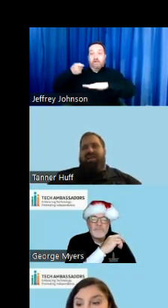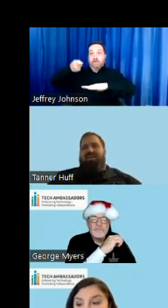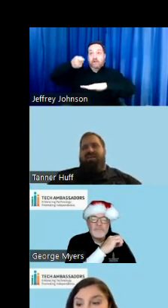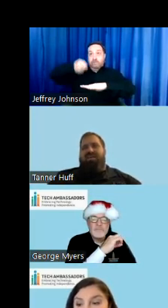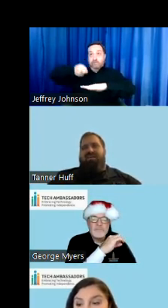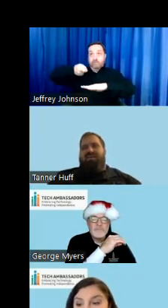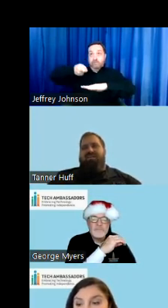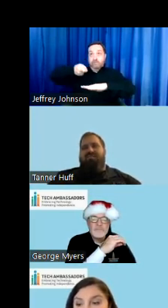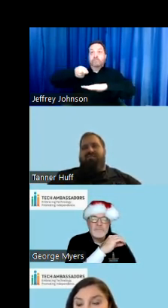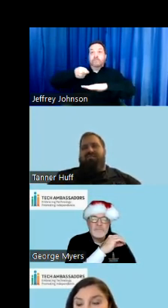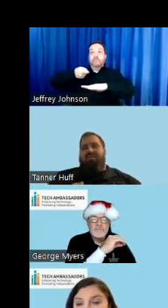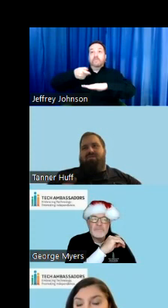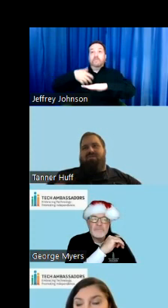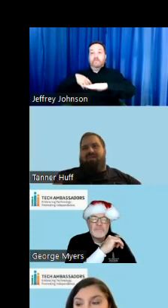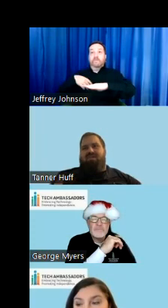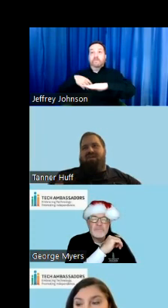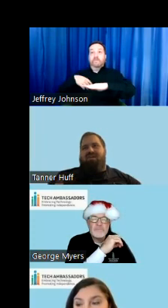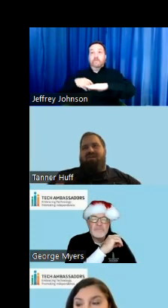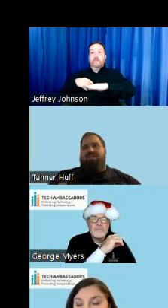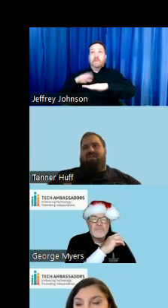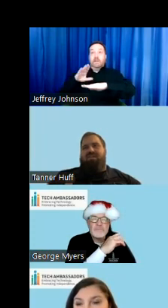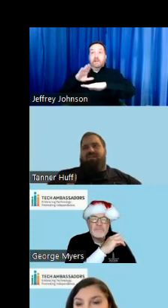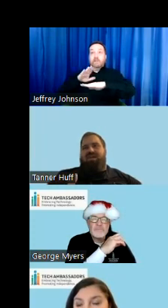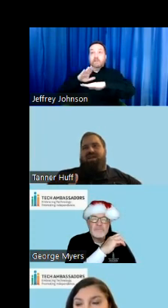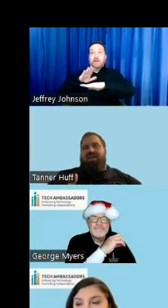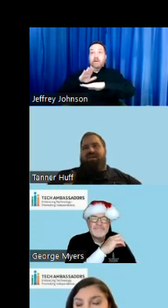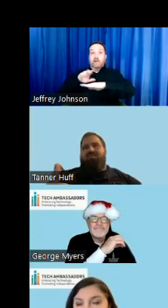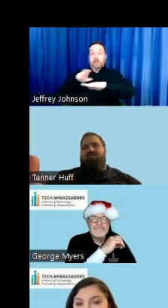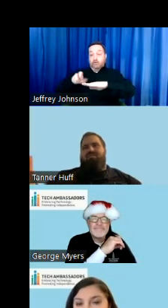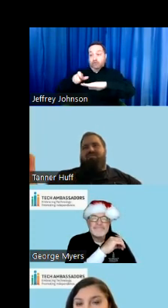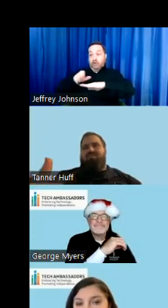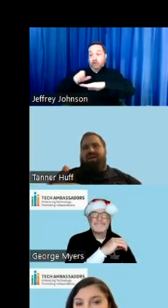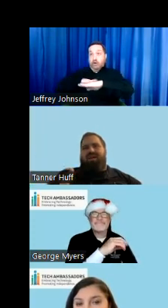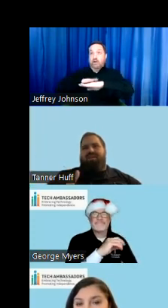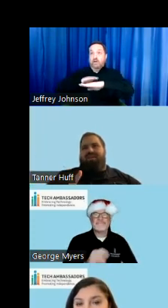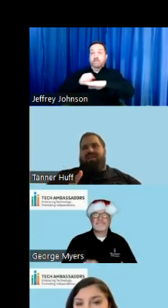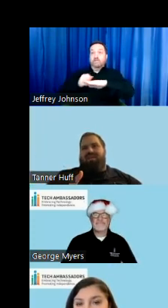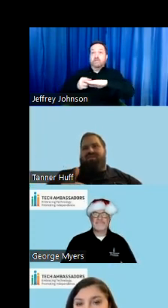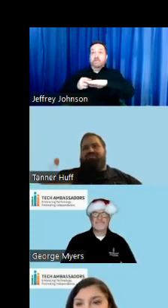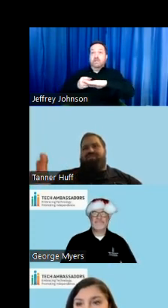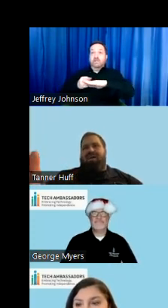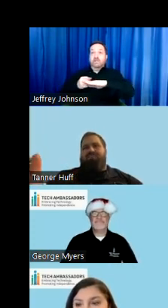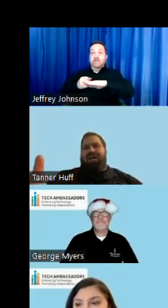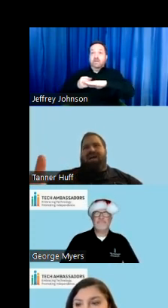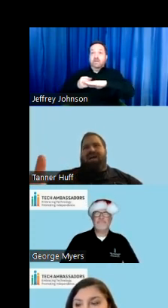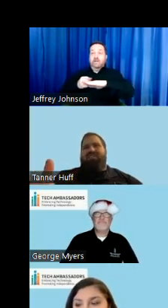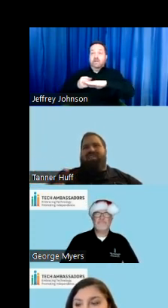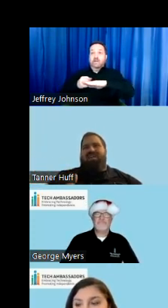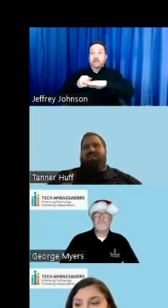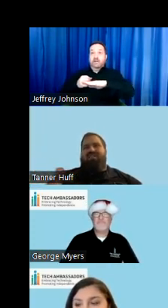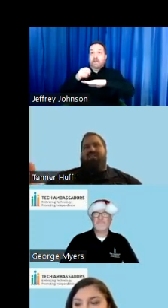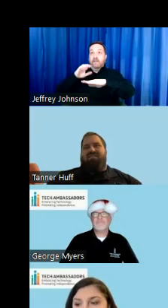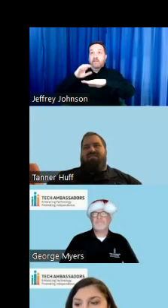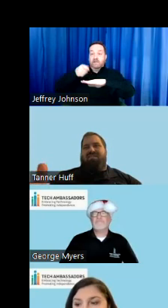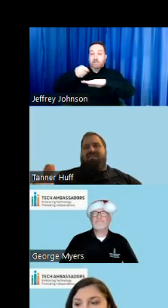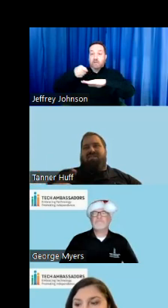and it is turned on and you hit the pot by